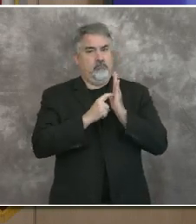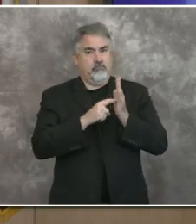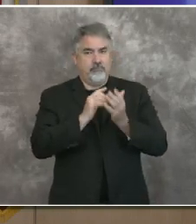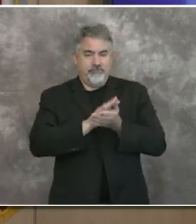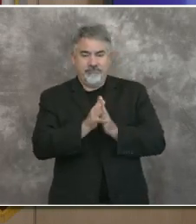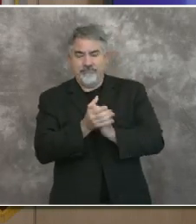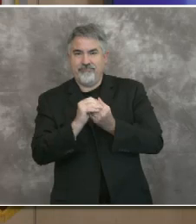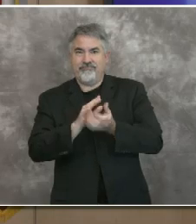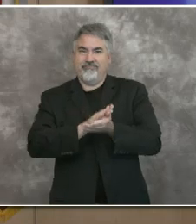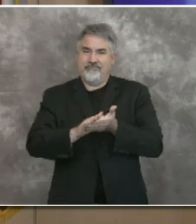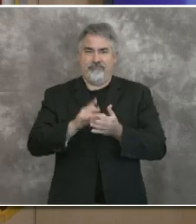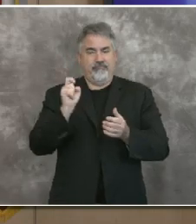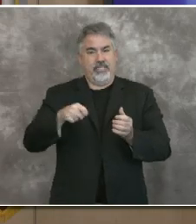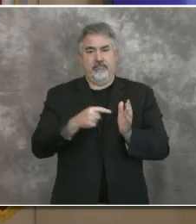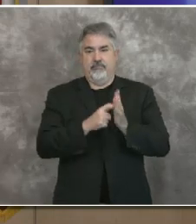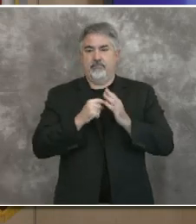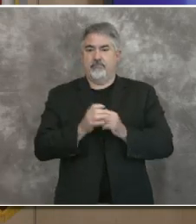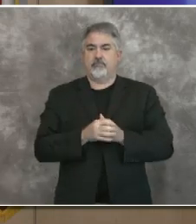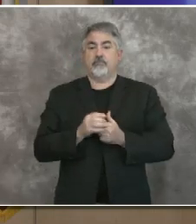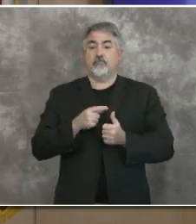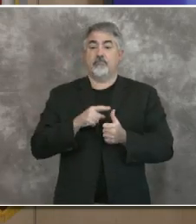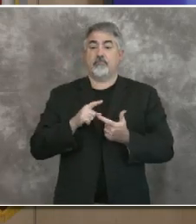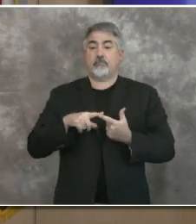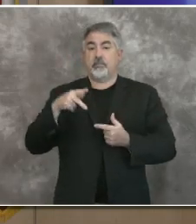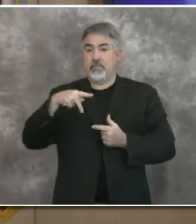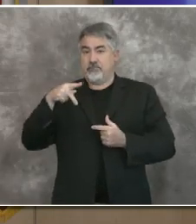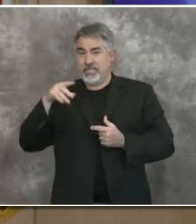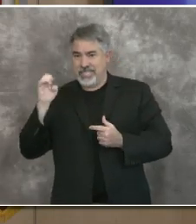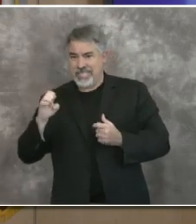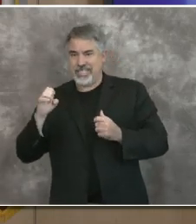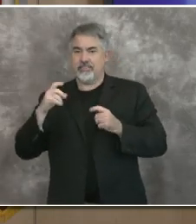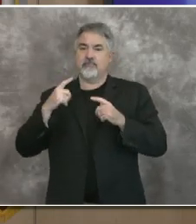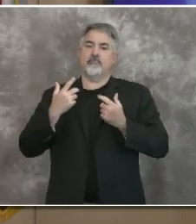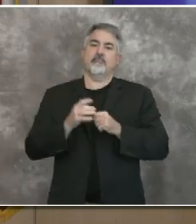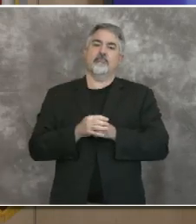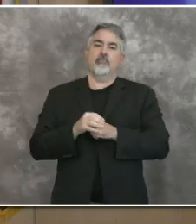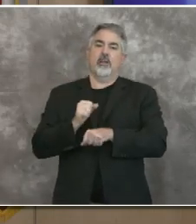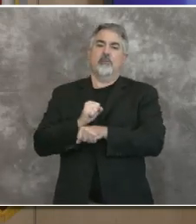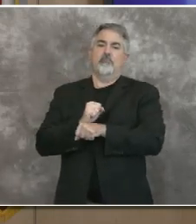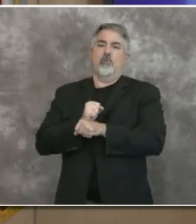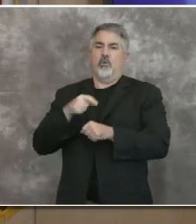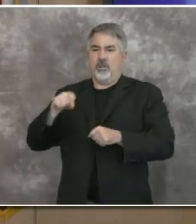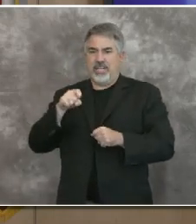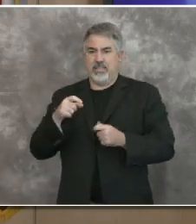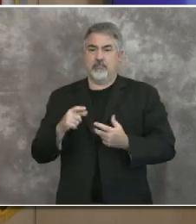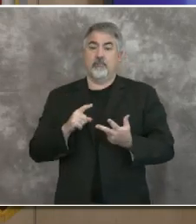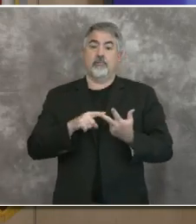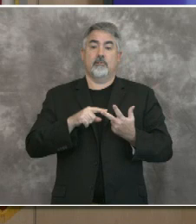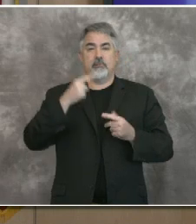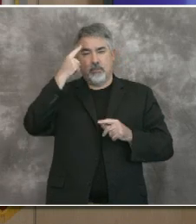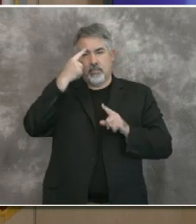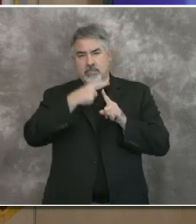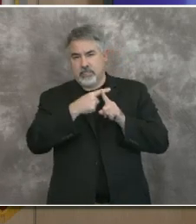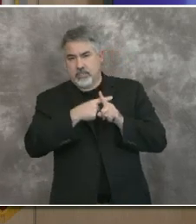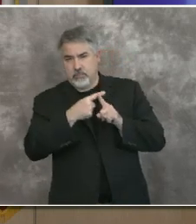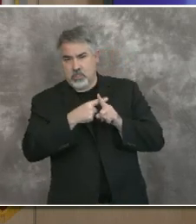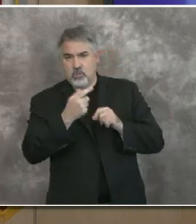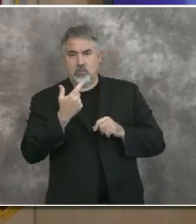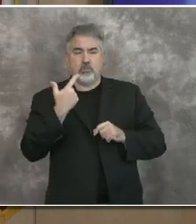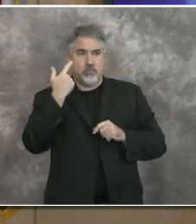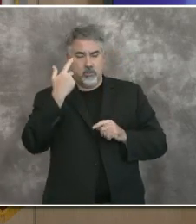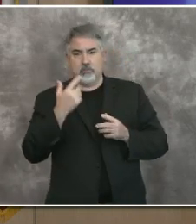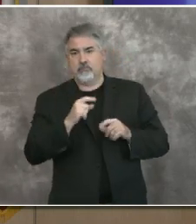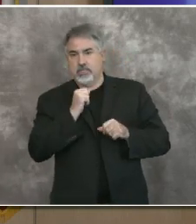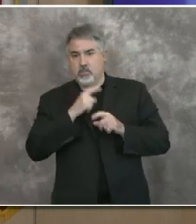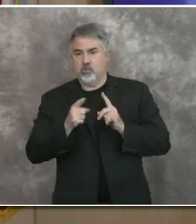equipment for applicable employees, initiating temperature symptom screenings at county facilities, and